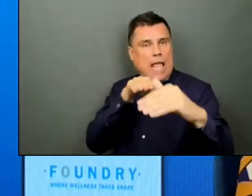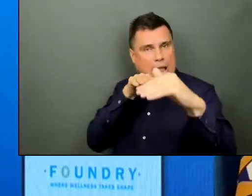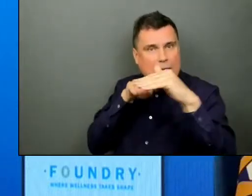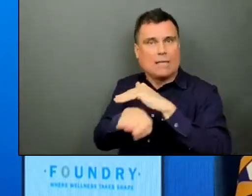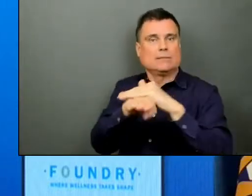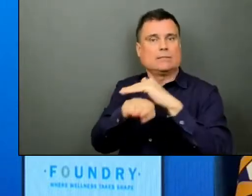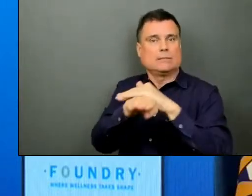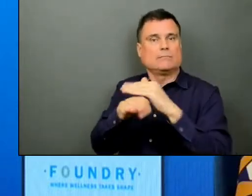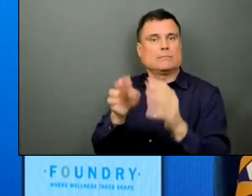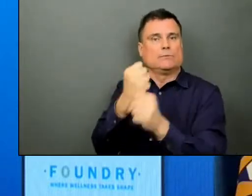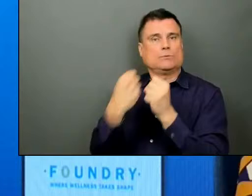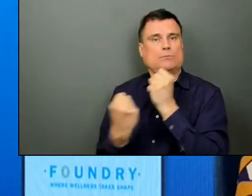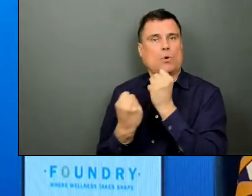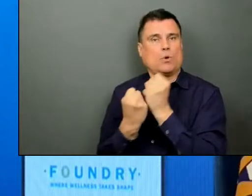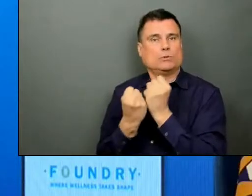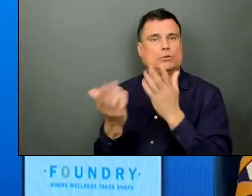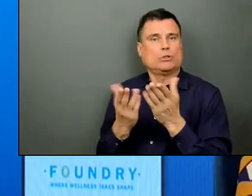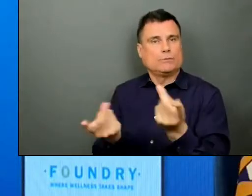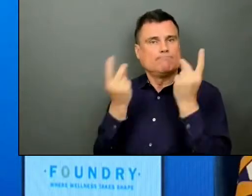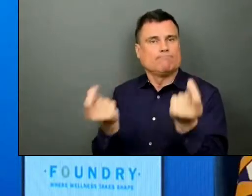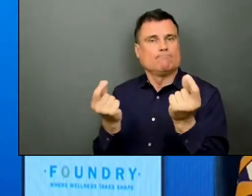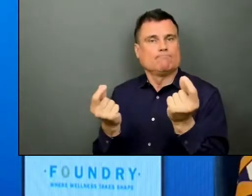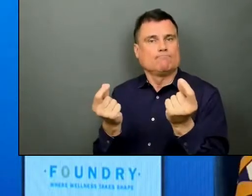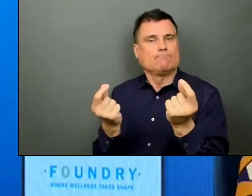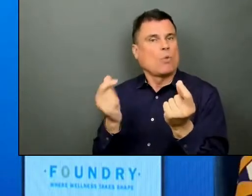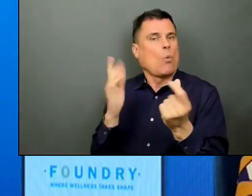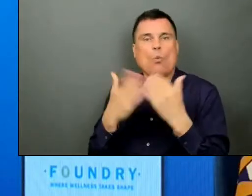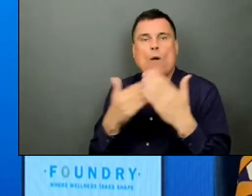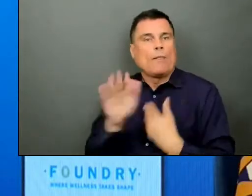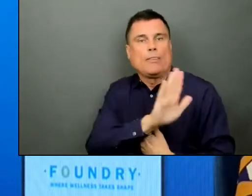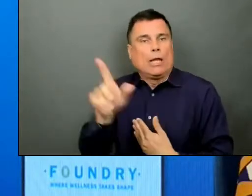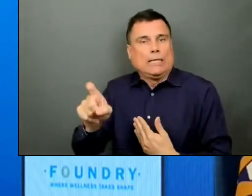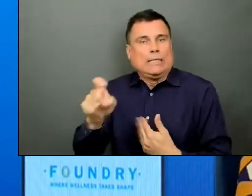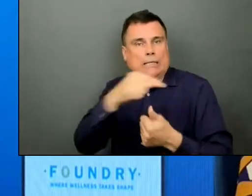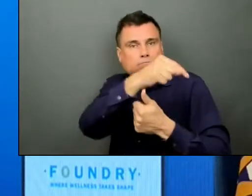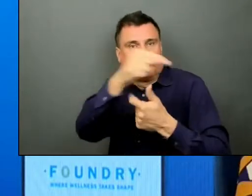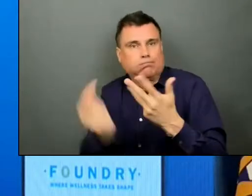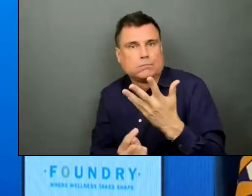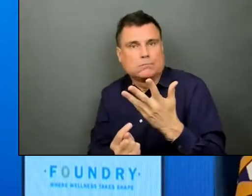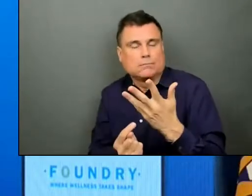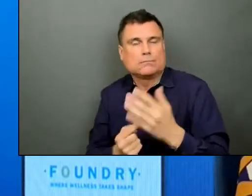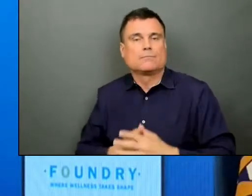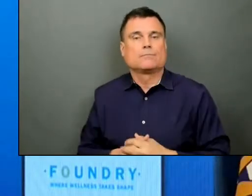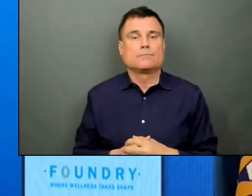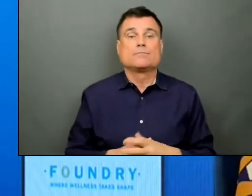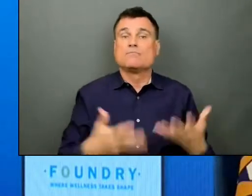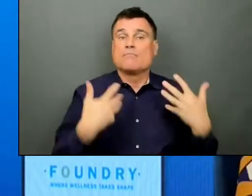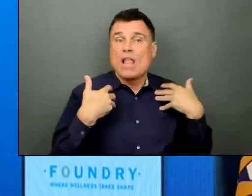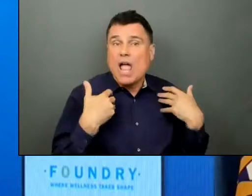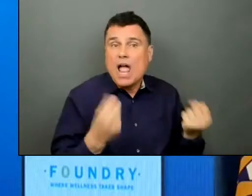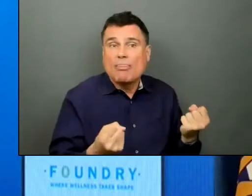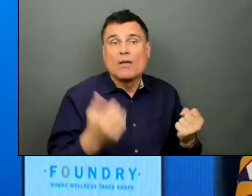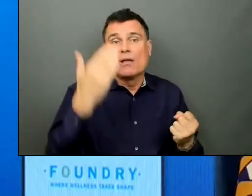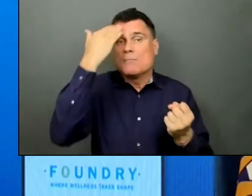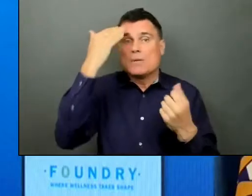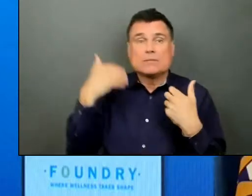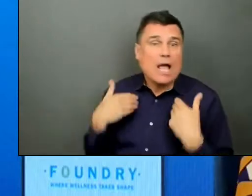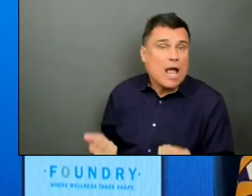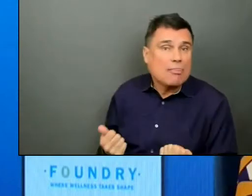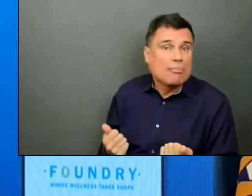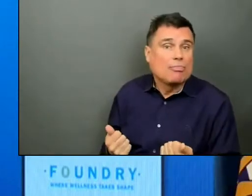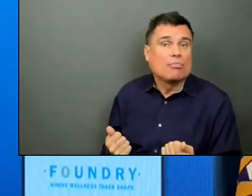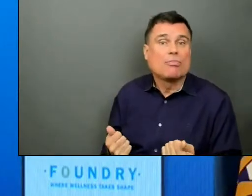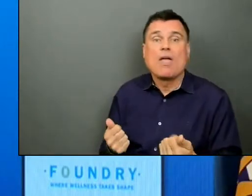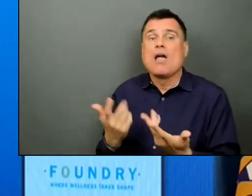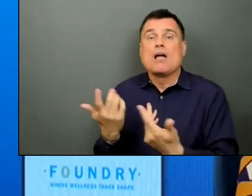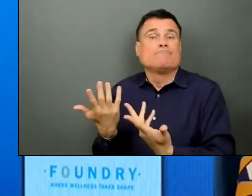these services close to home. And I know that an enormous amount of work has gone into developing this app and bringing